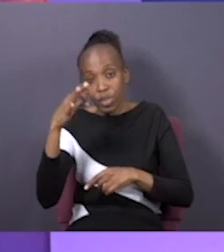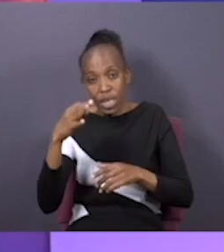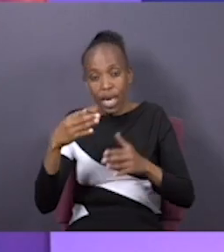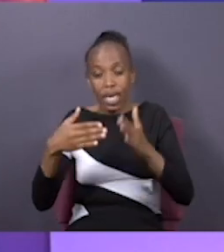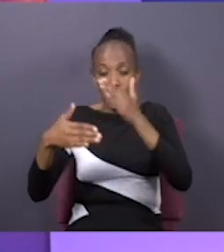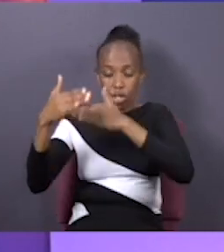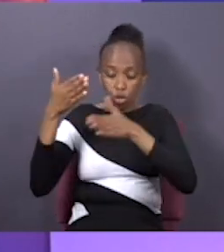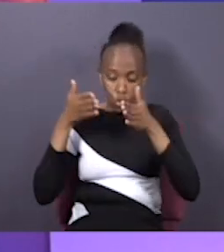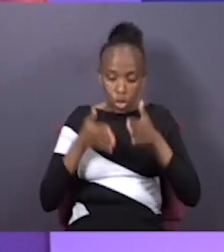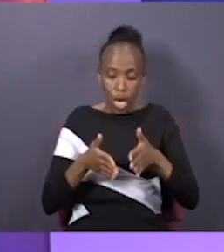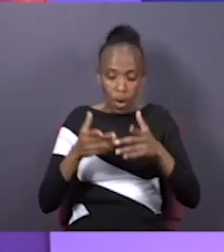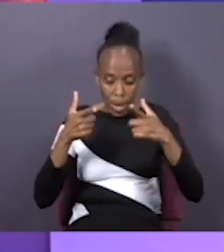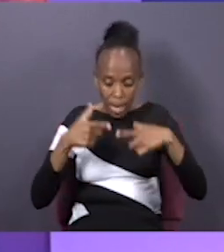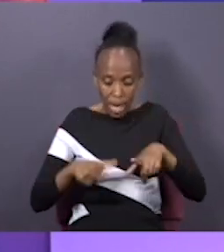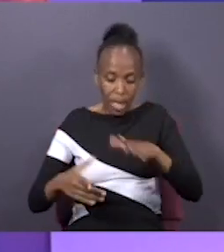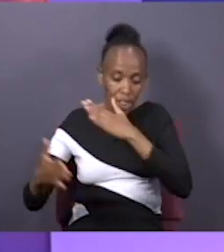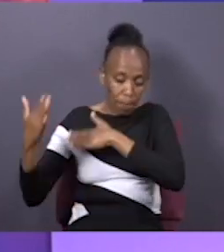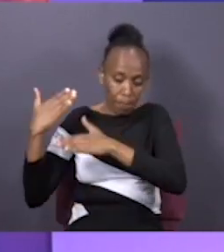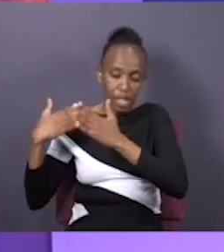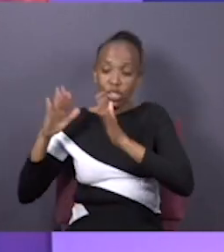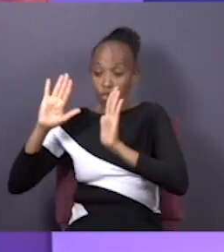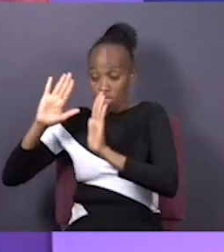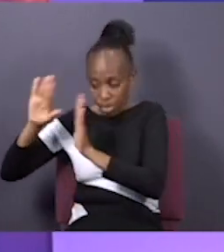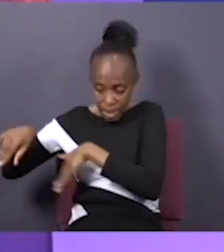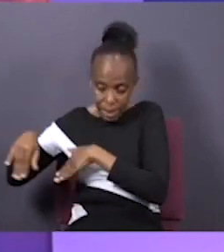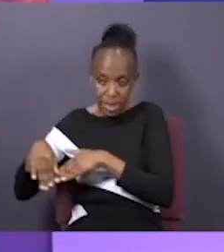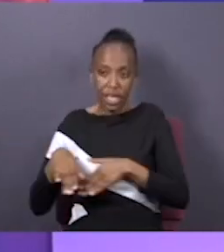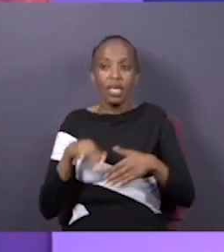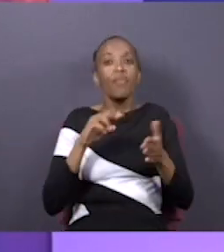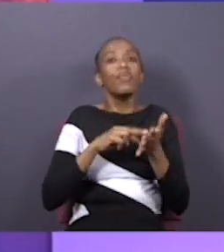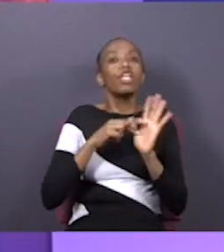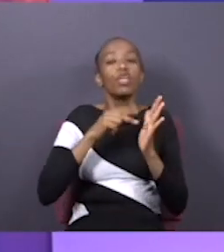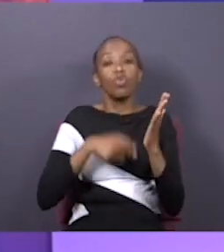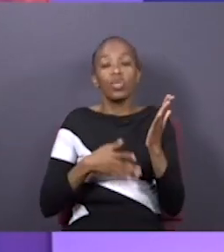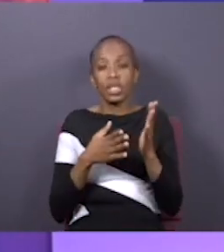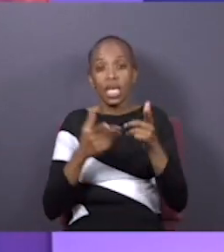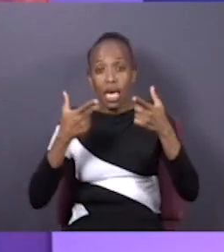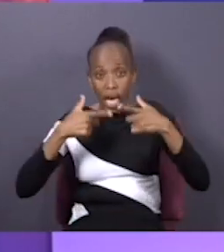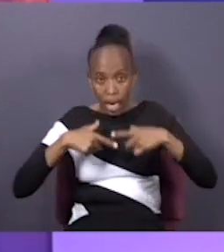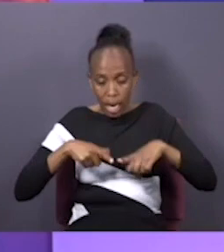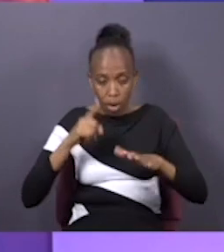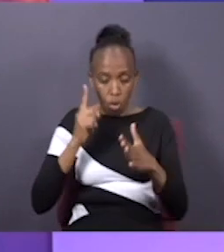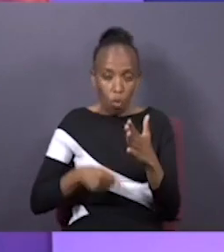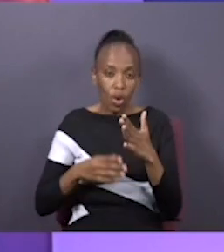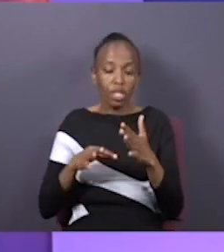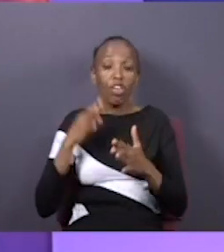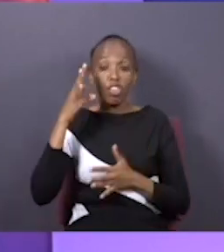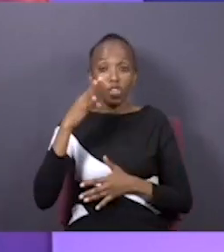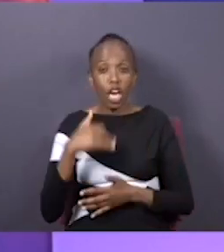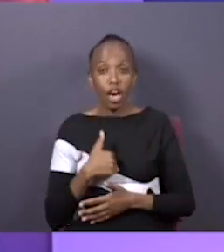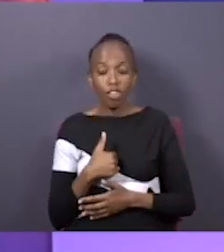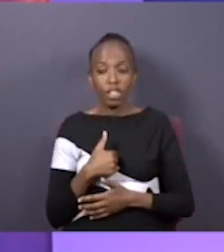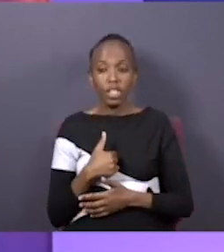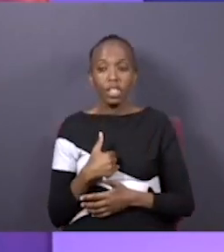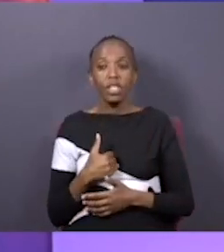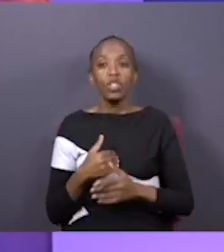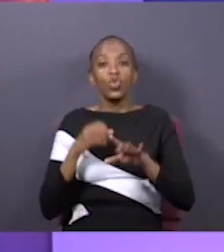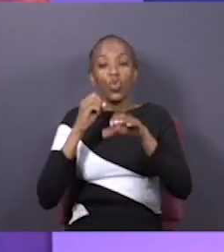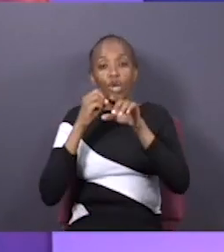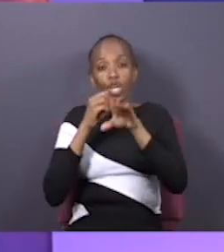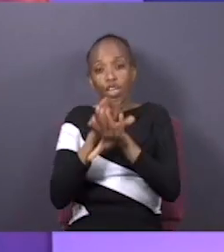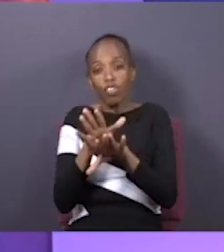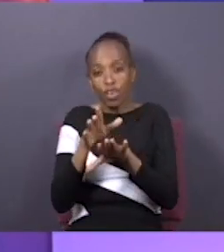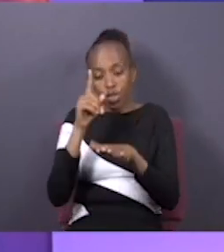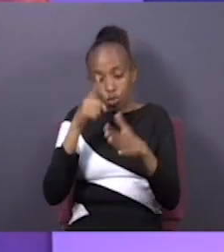the present and let the past be gone. And by that, I mean, allow what lies ahead of you to